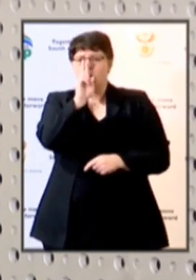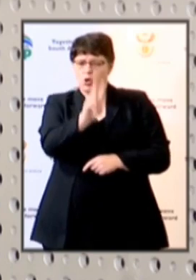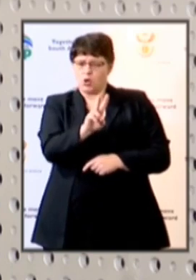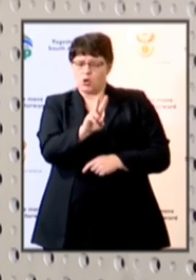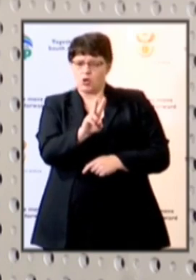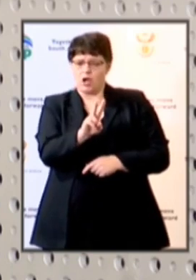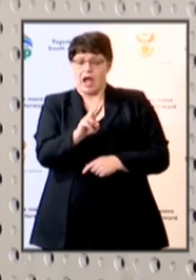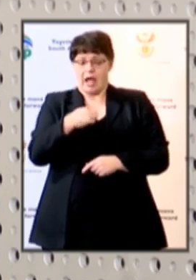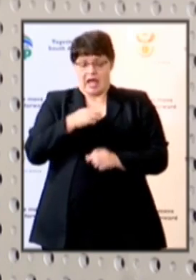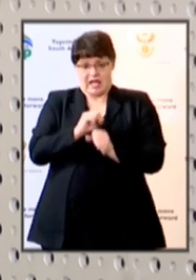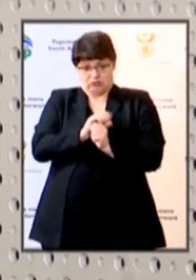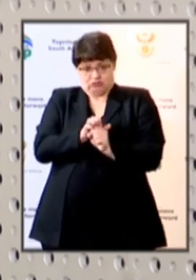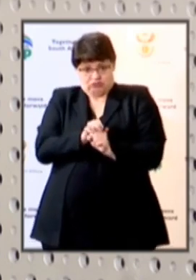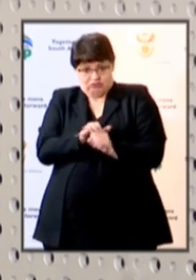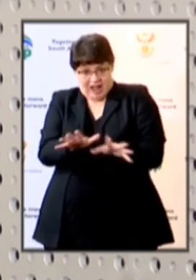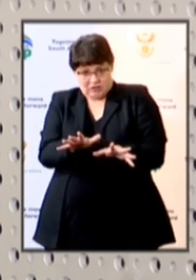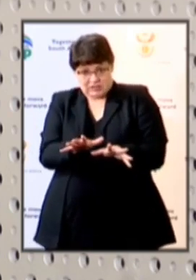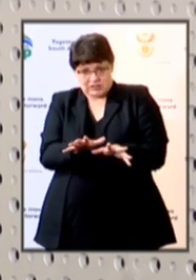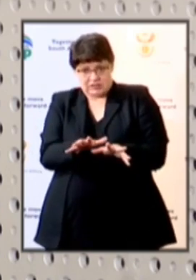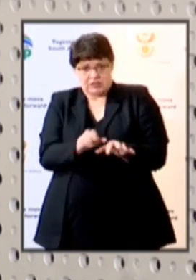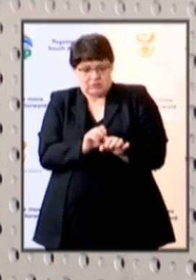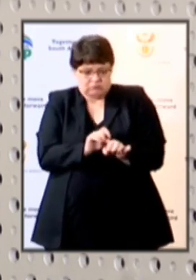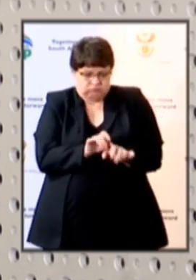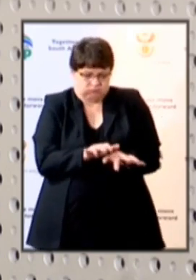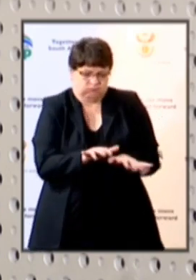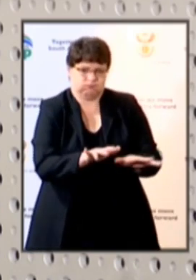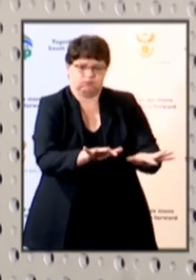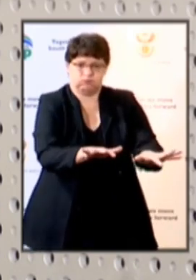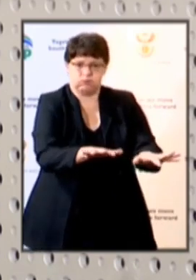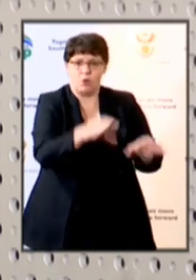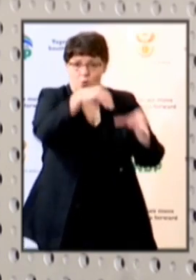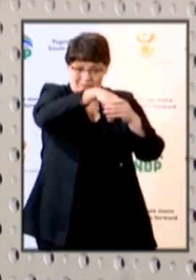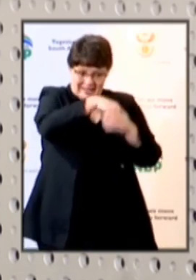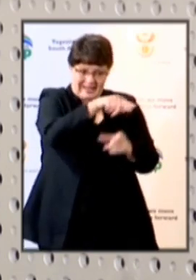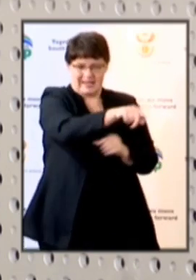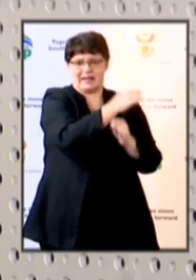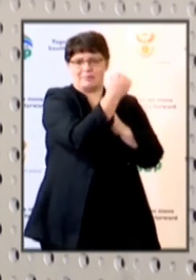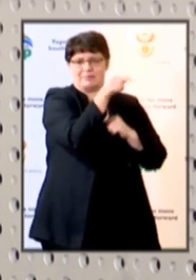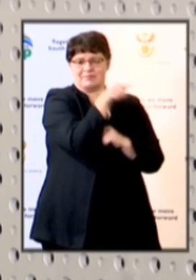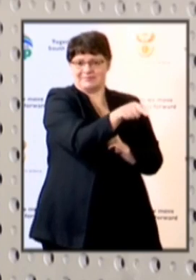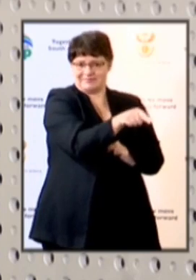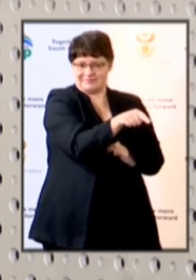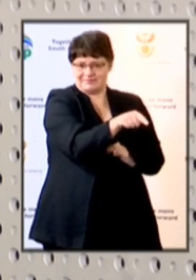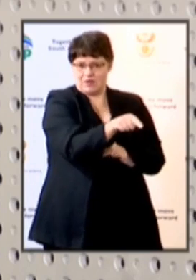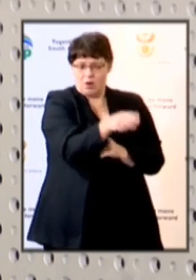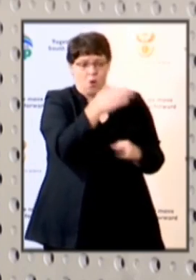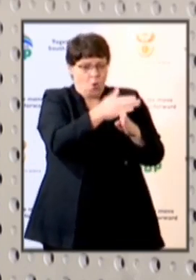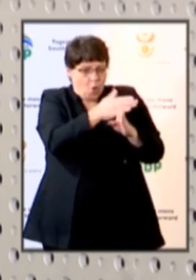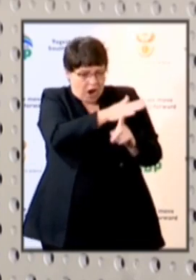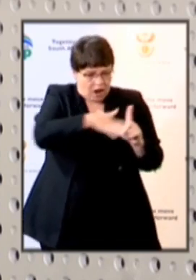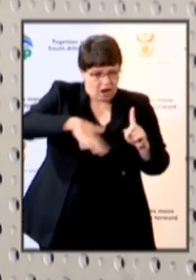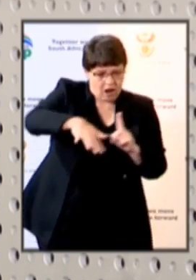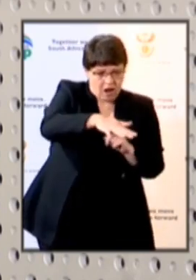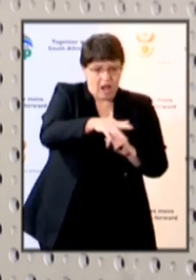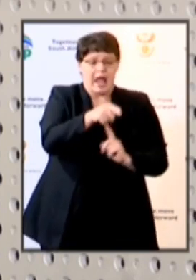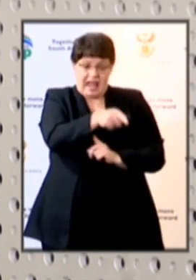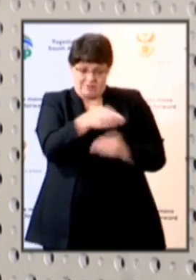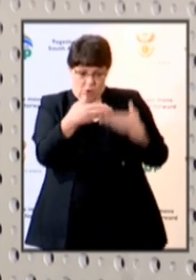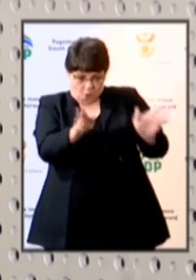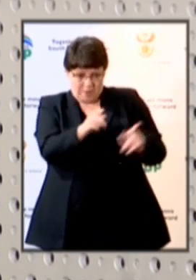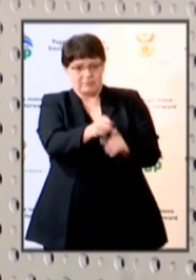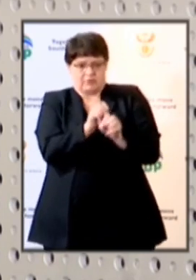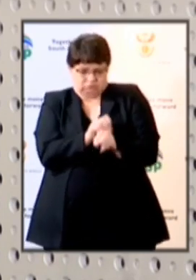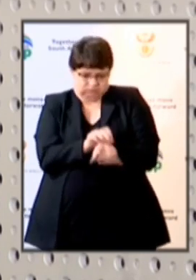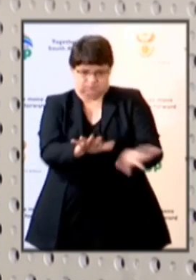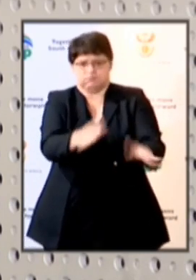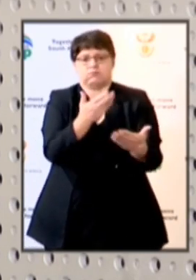transmission of the virus, the spread of the infection that is posed by a sector or a workplace, and also